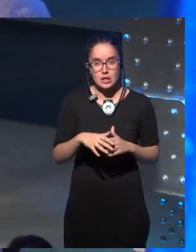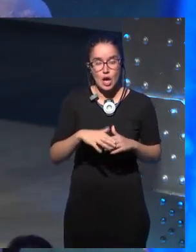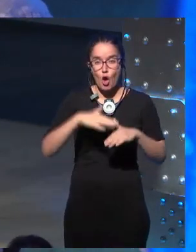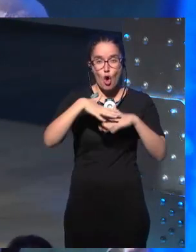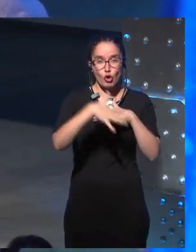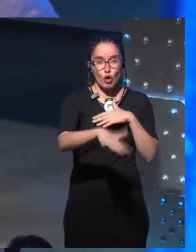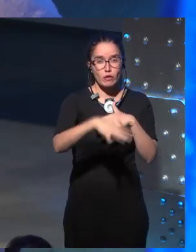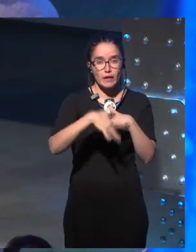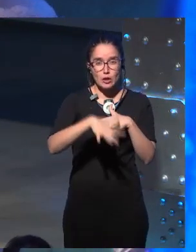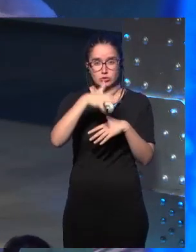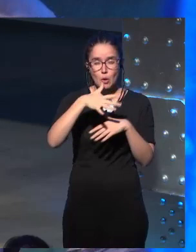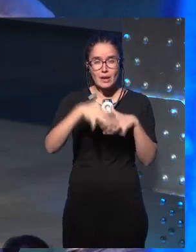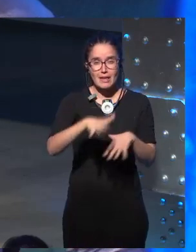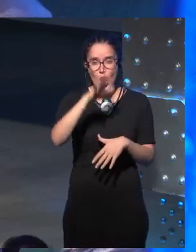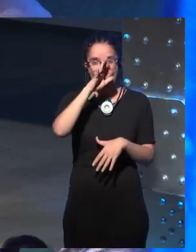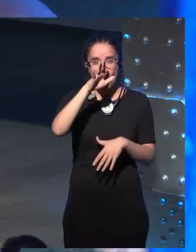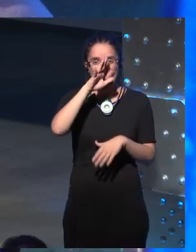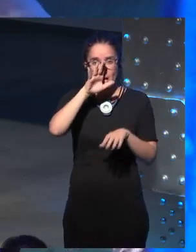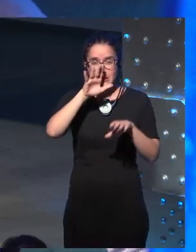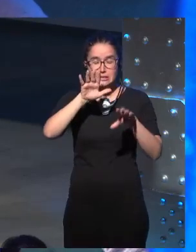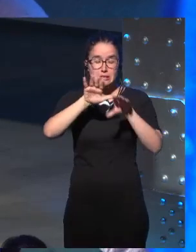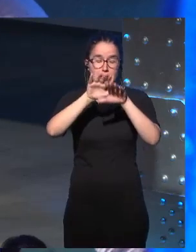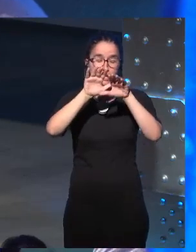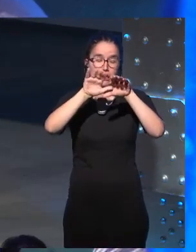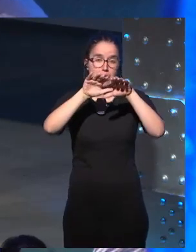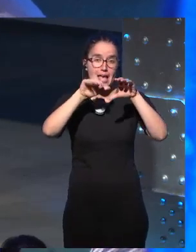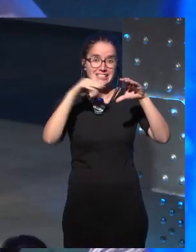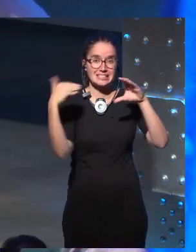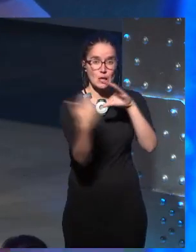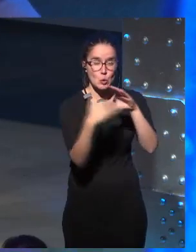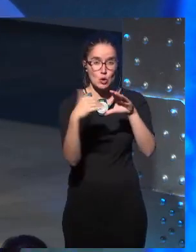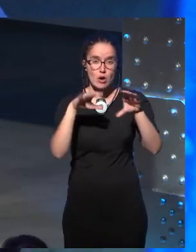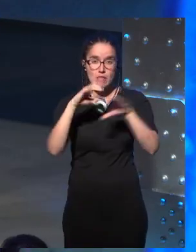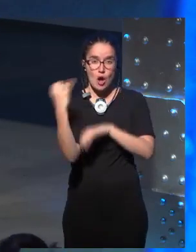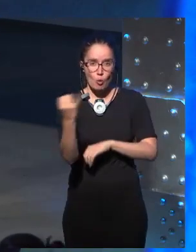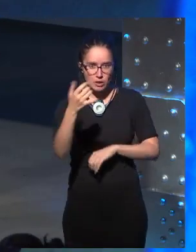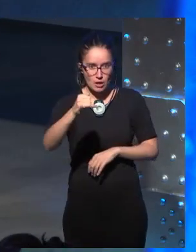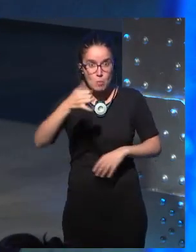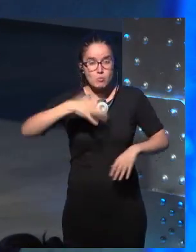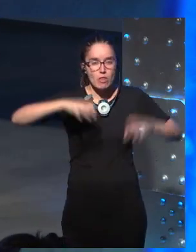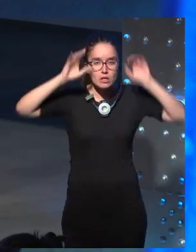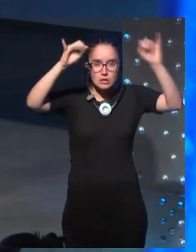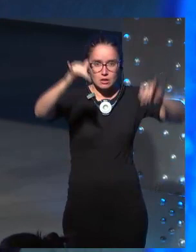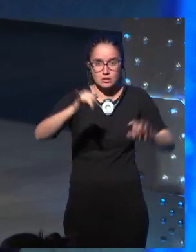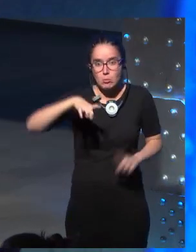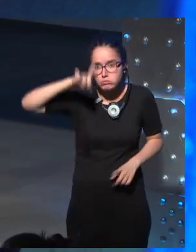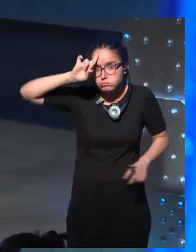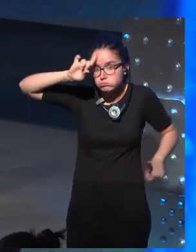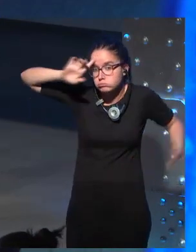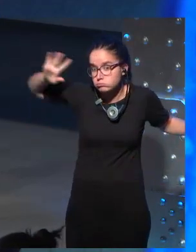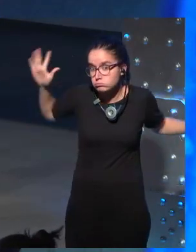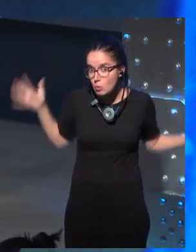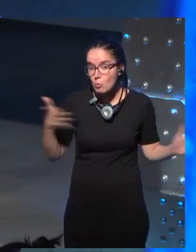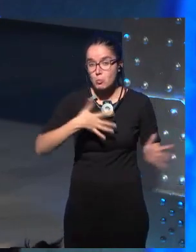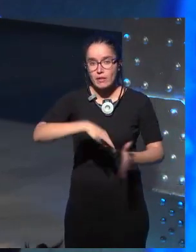on moons of Saturn and Jupiter. So maybe there are aliens there. We know for sure that there was a long